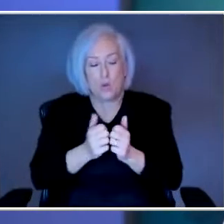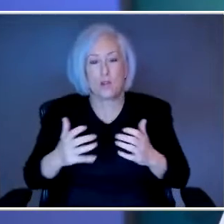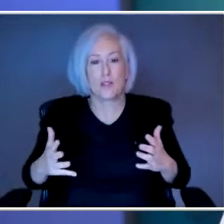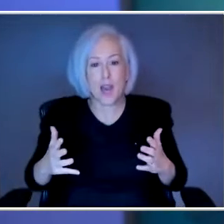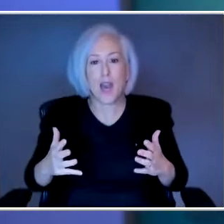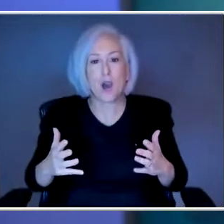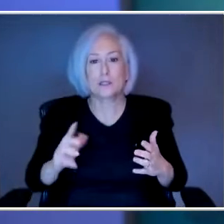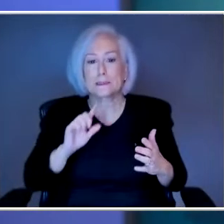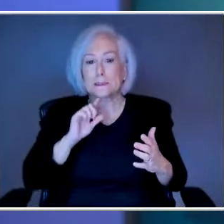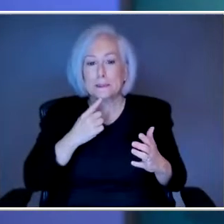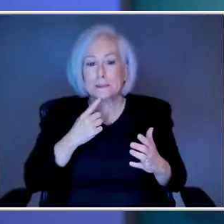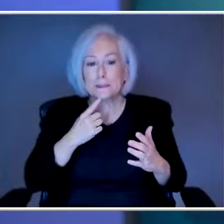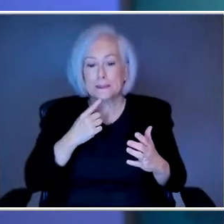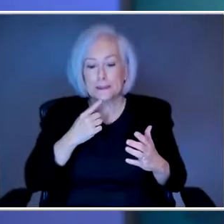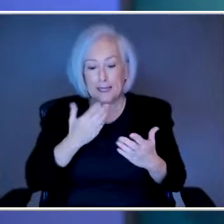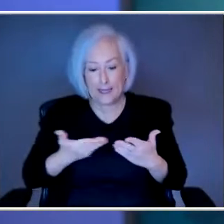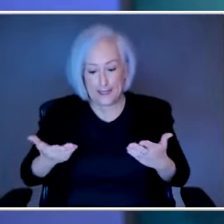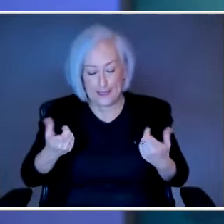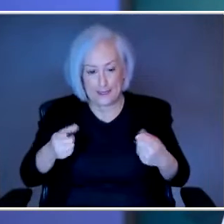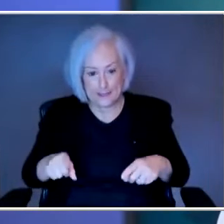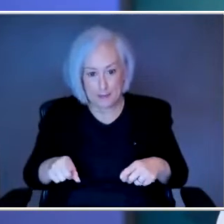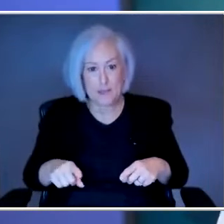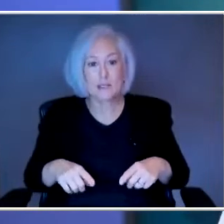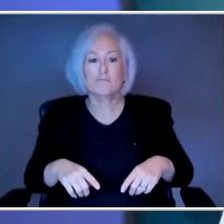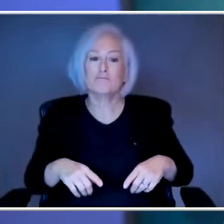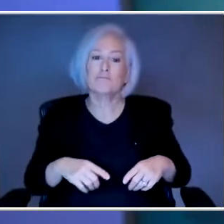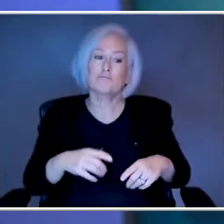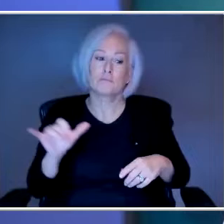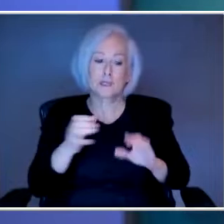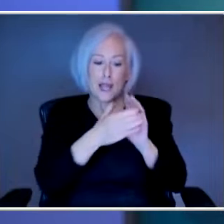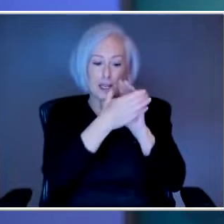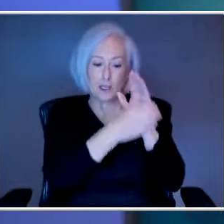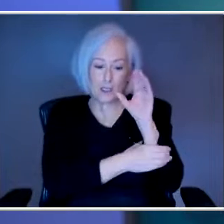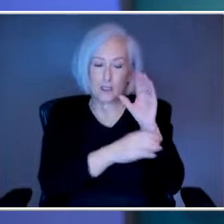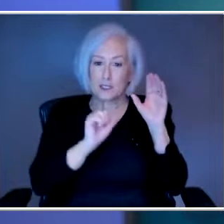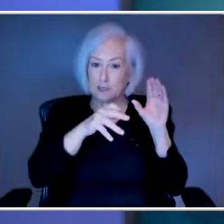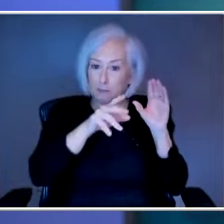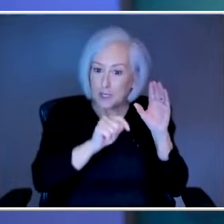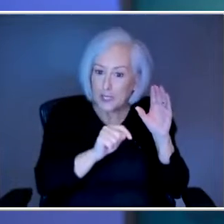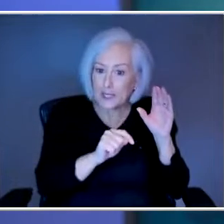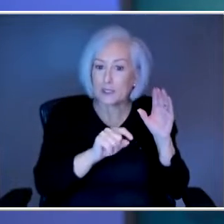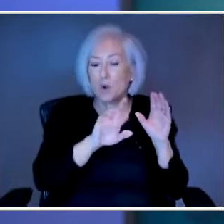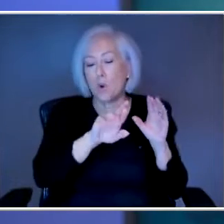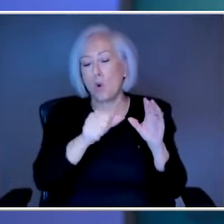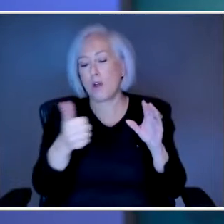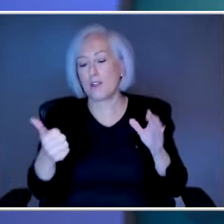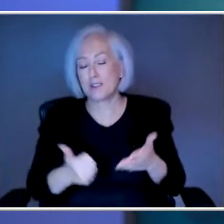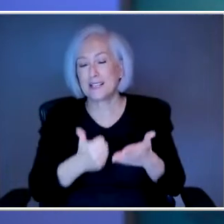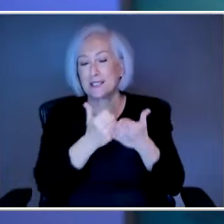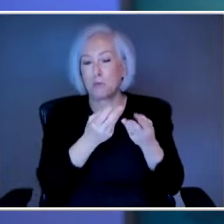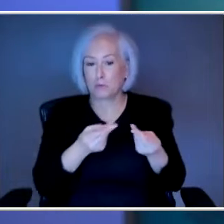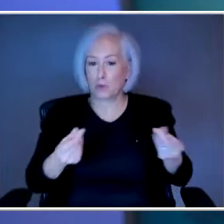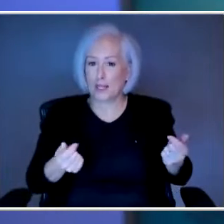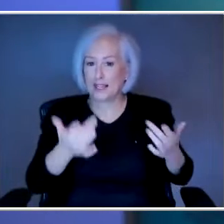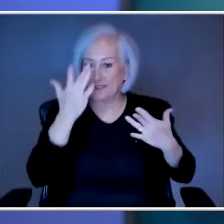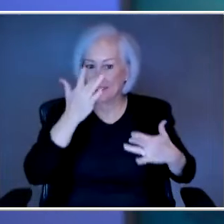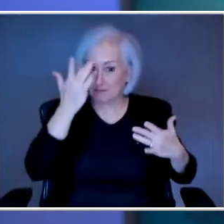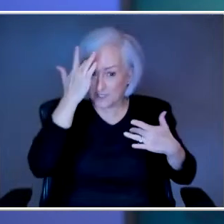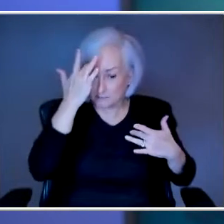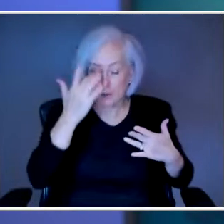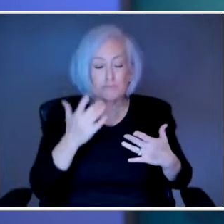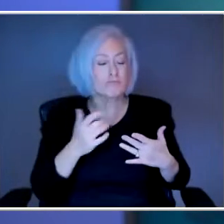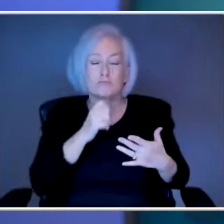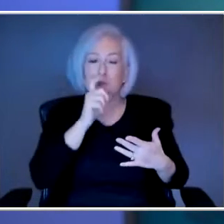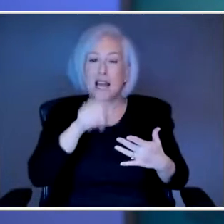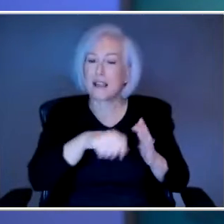not necessarily important that they do surgery right away. But once it does start interfering with the activities of daily living and it's waking you up